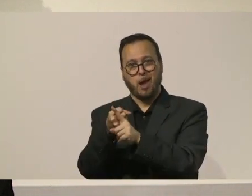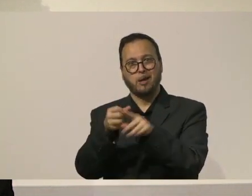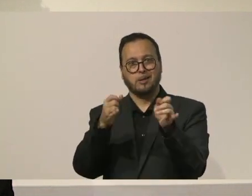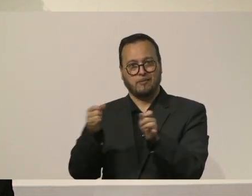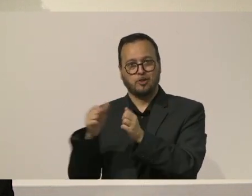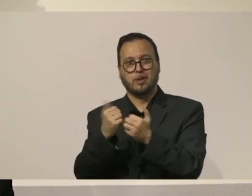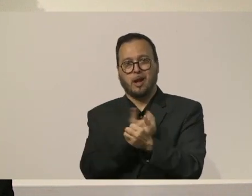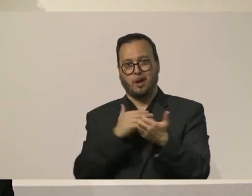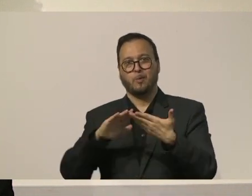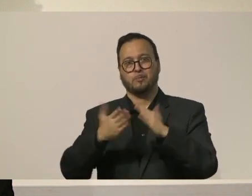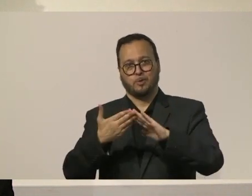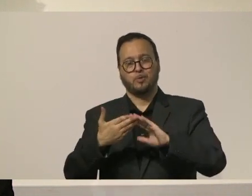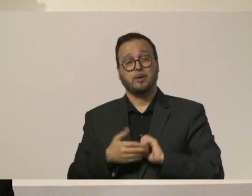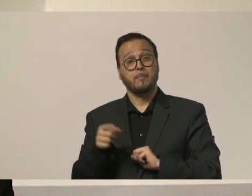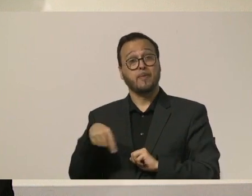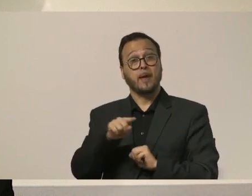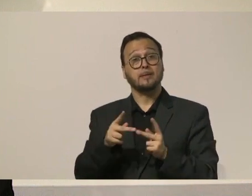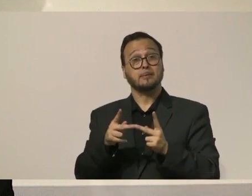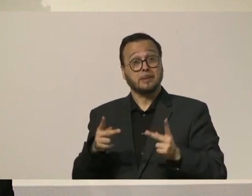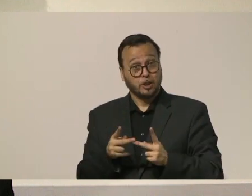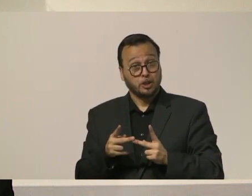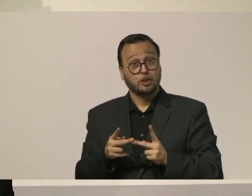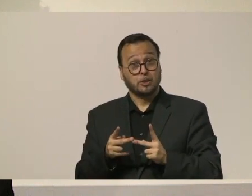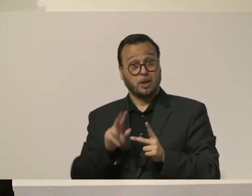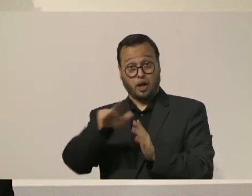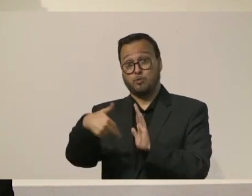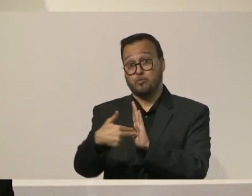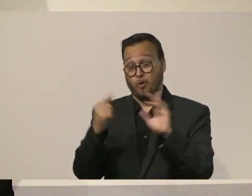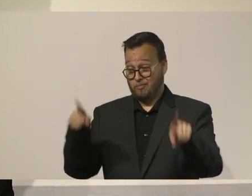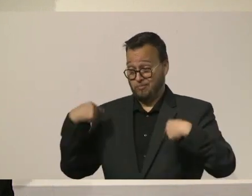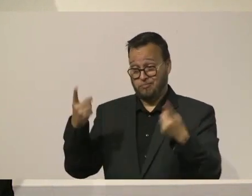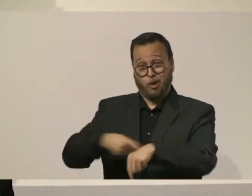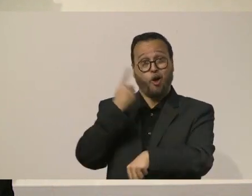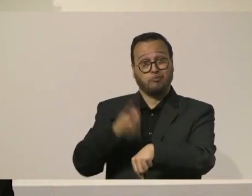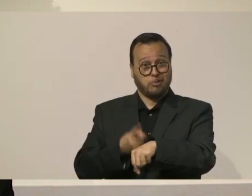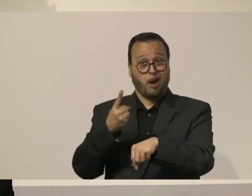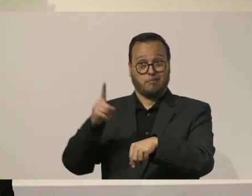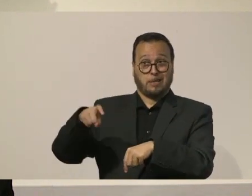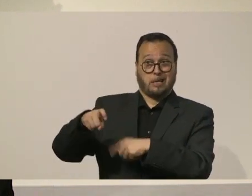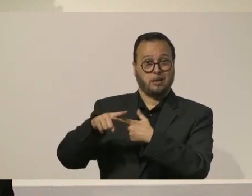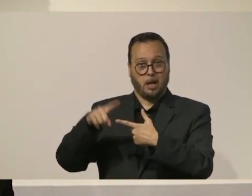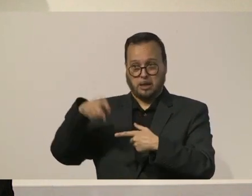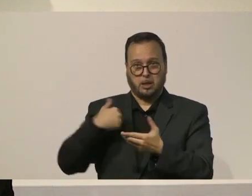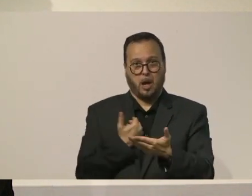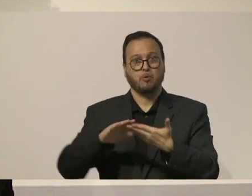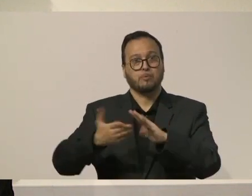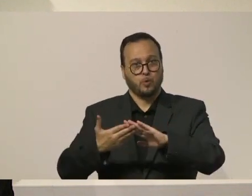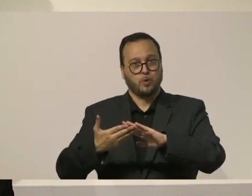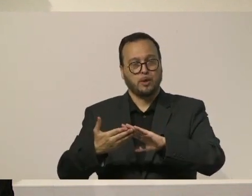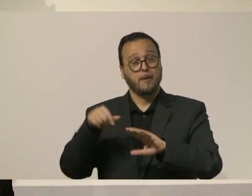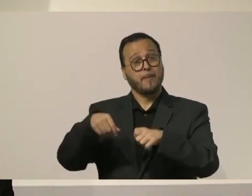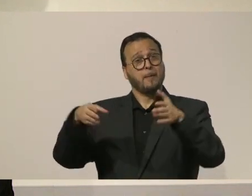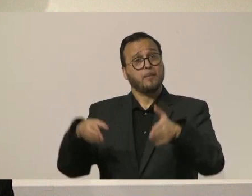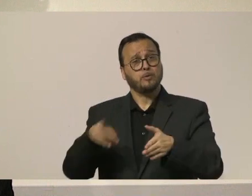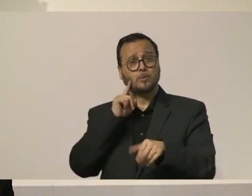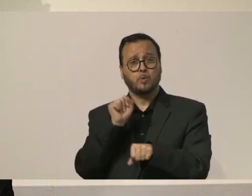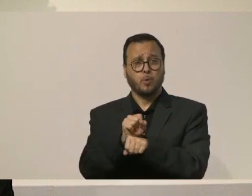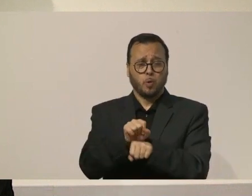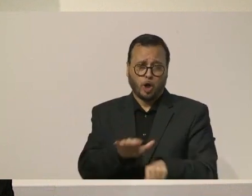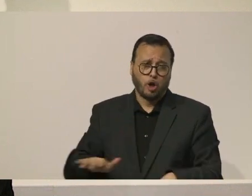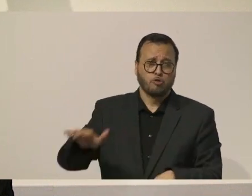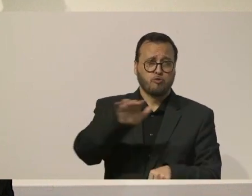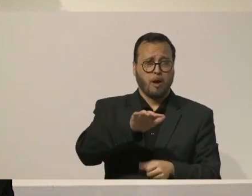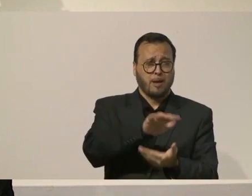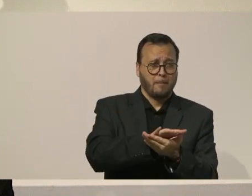in our communities. This is a position and a role that's been a long time coming and needed within our community. This individual will work across